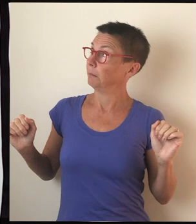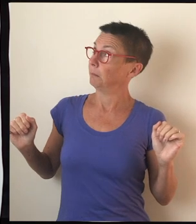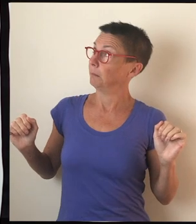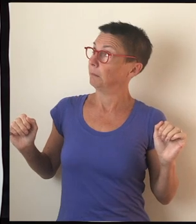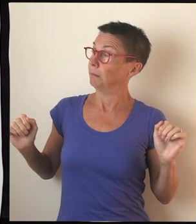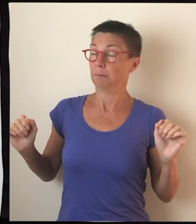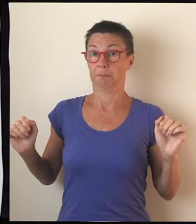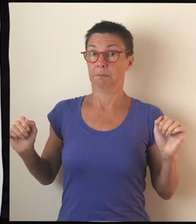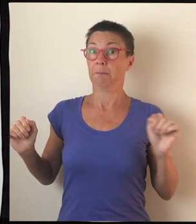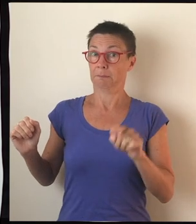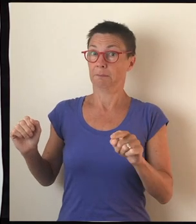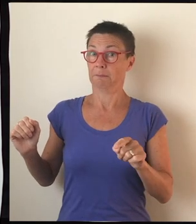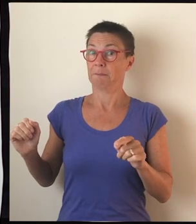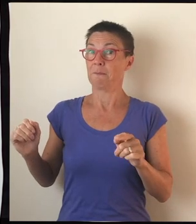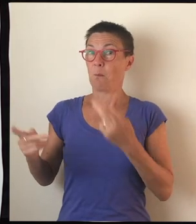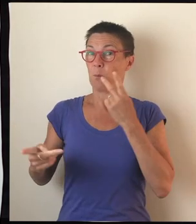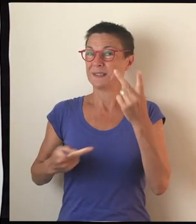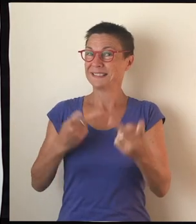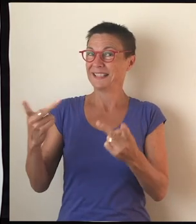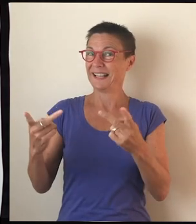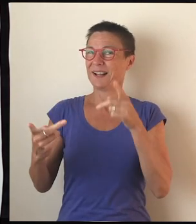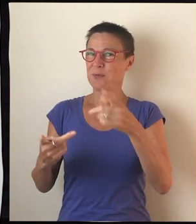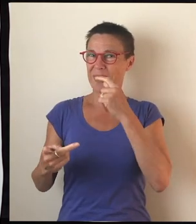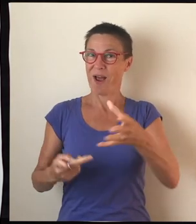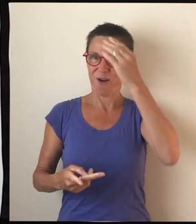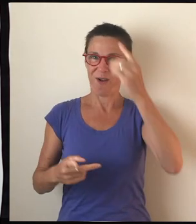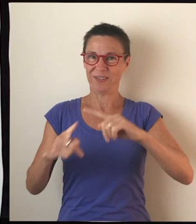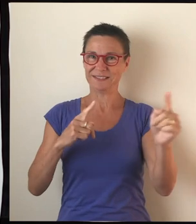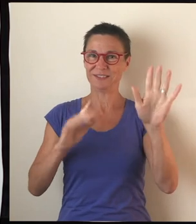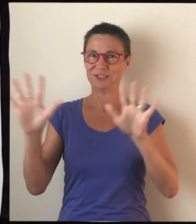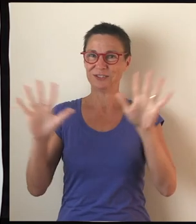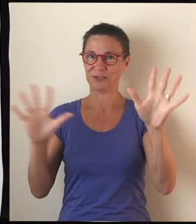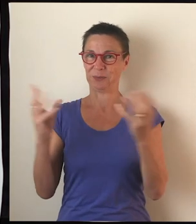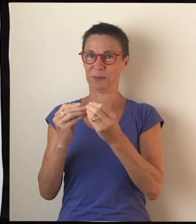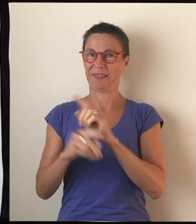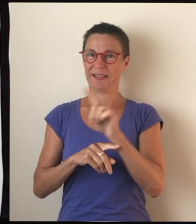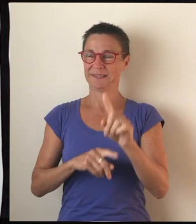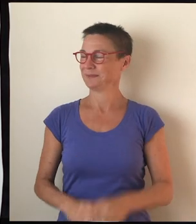Okay, so I'll play you the song, and then we can learn the actions to the chorus together.